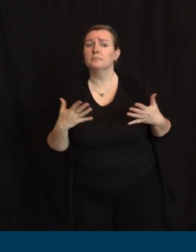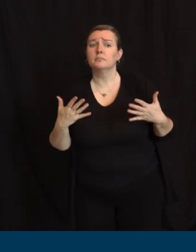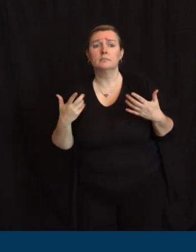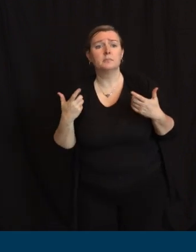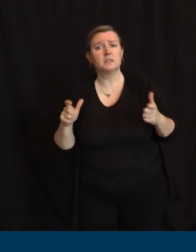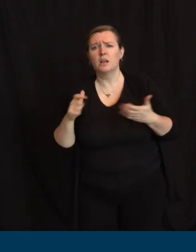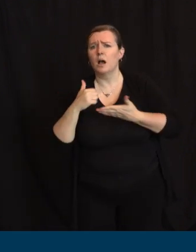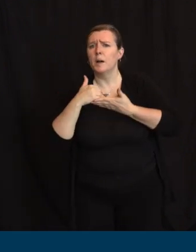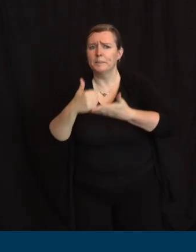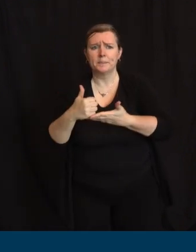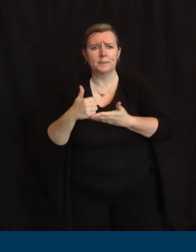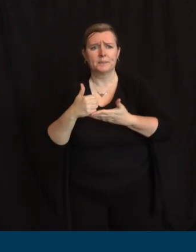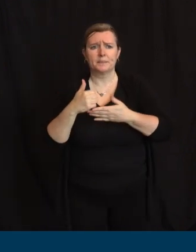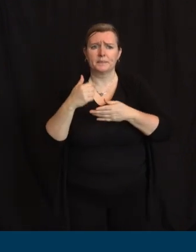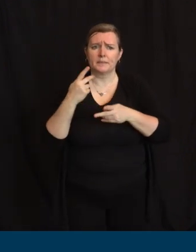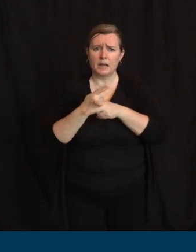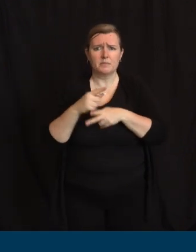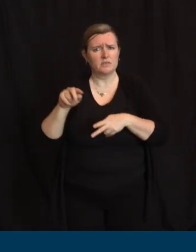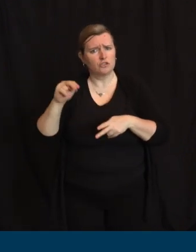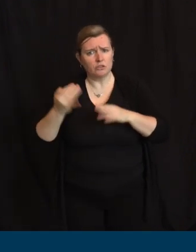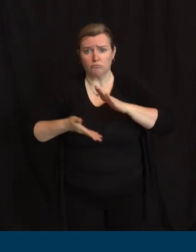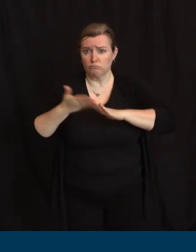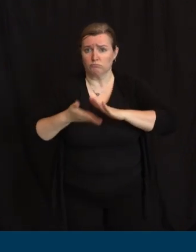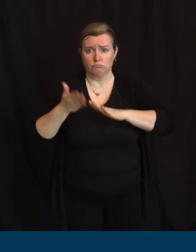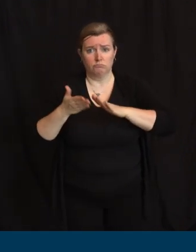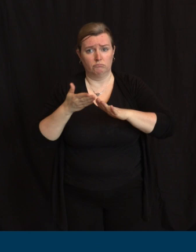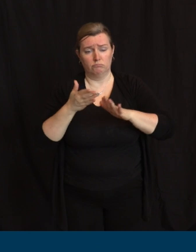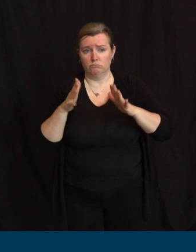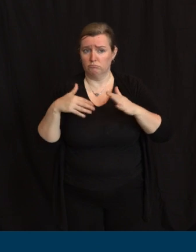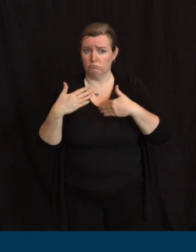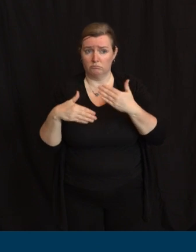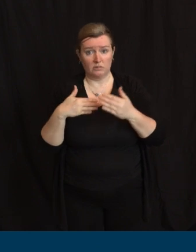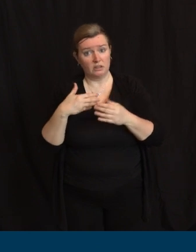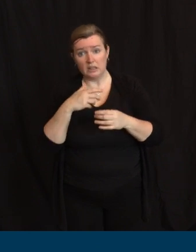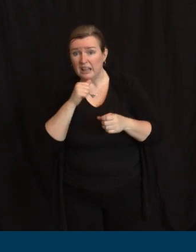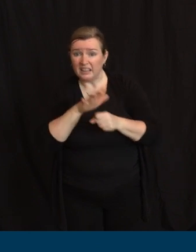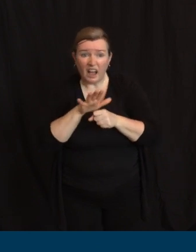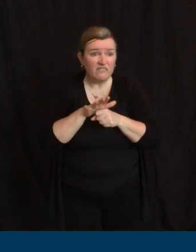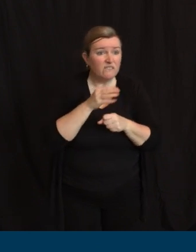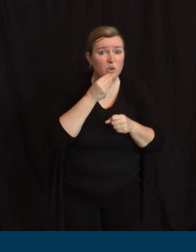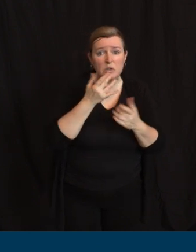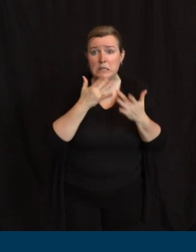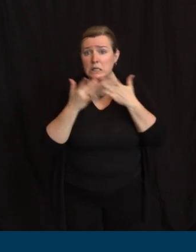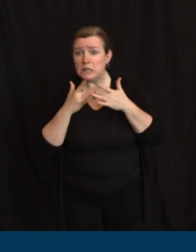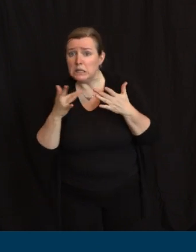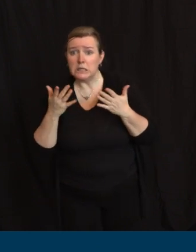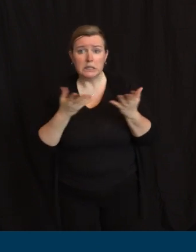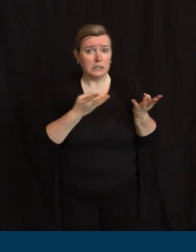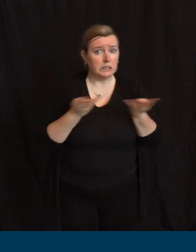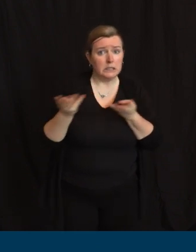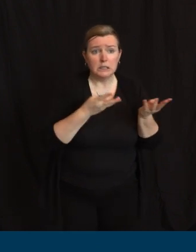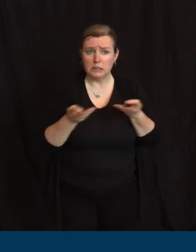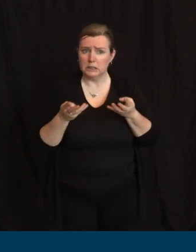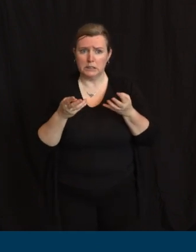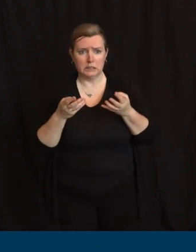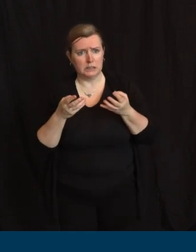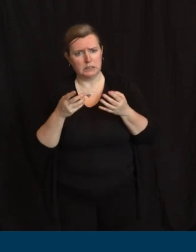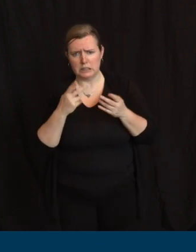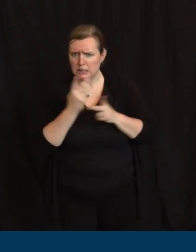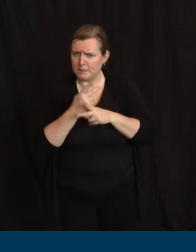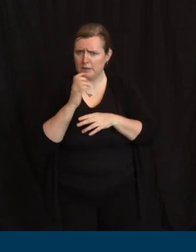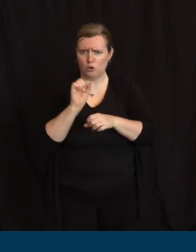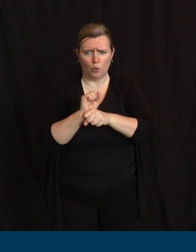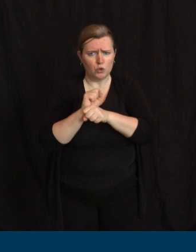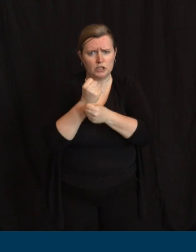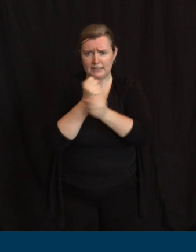of our work to keep our state running, despite issues of supply and demand and their effort to keep their workforce safe.